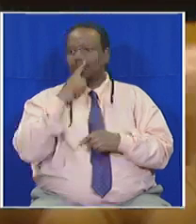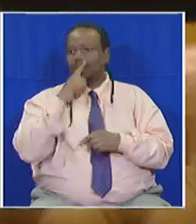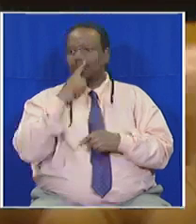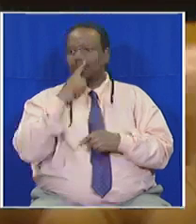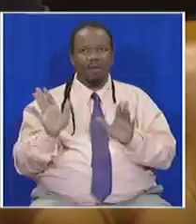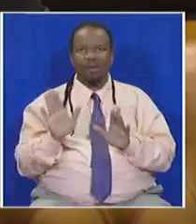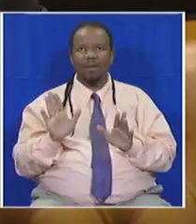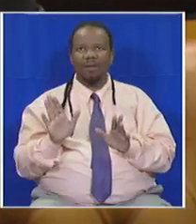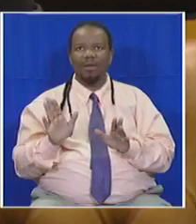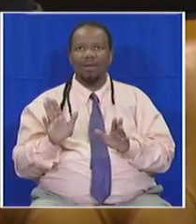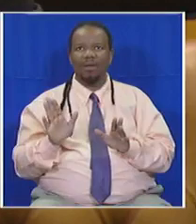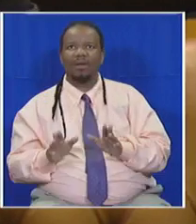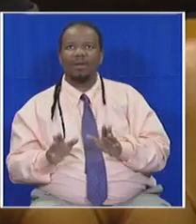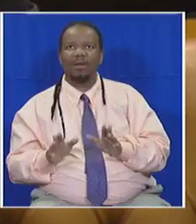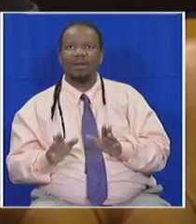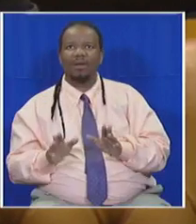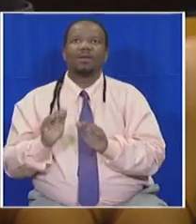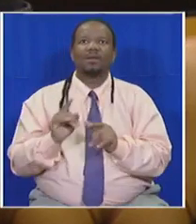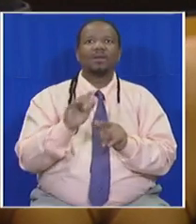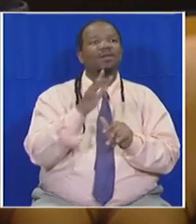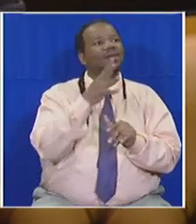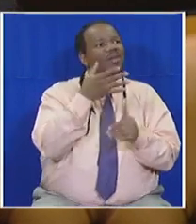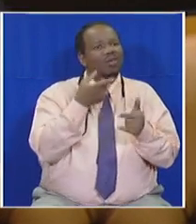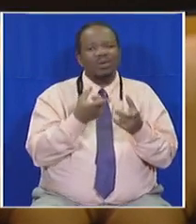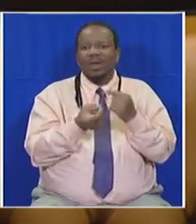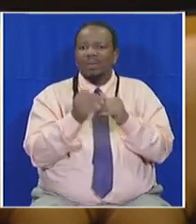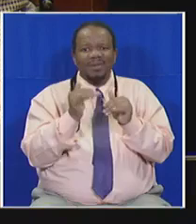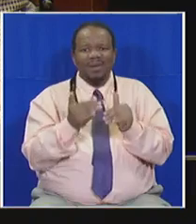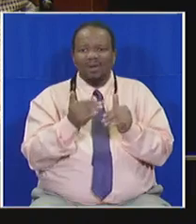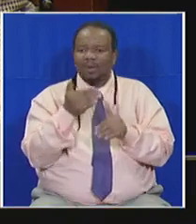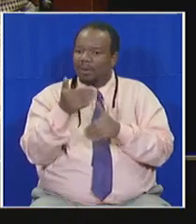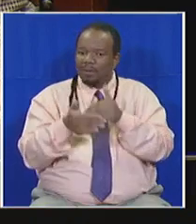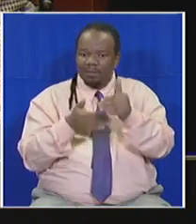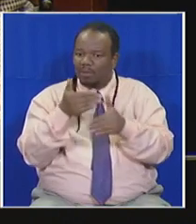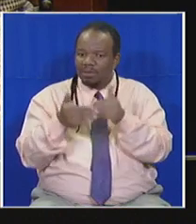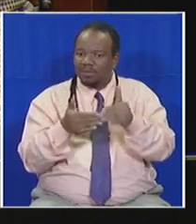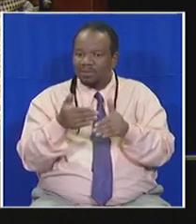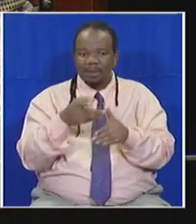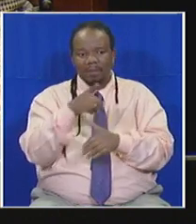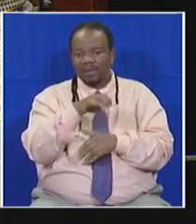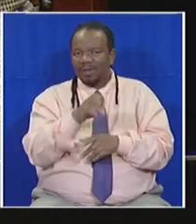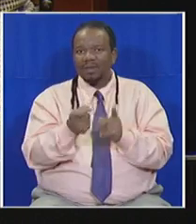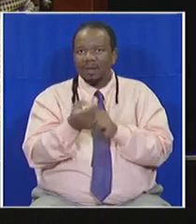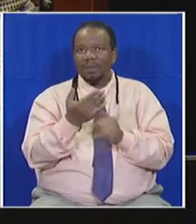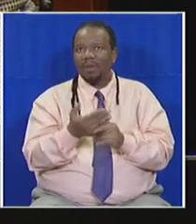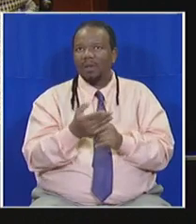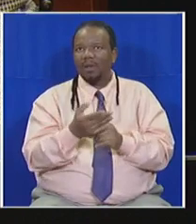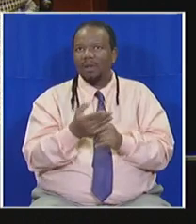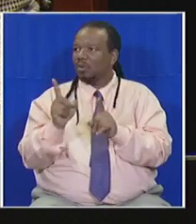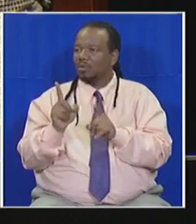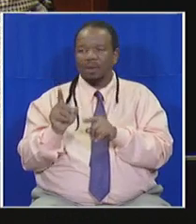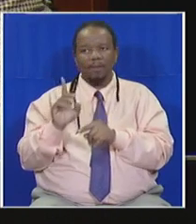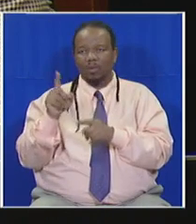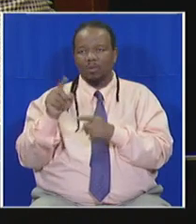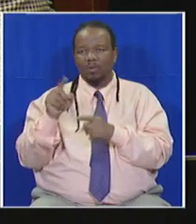That is just thank not you. True. The process is still taking place. Just take your seat. That's not a point of order. Proceed,